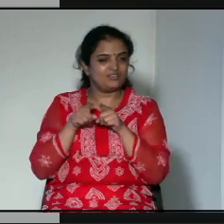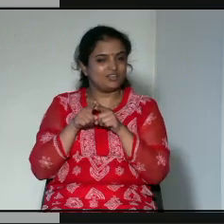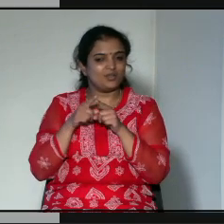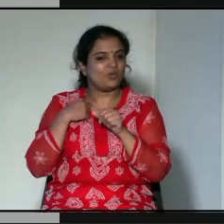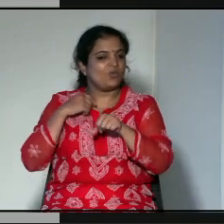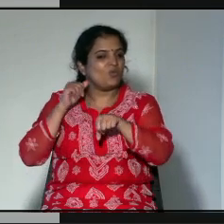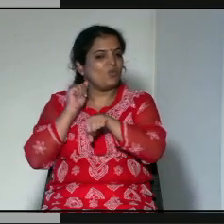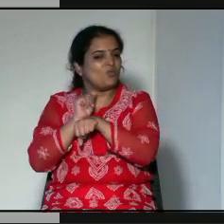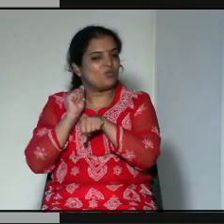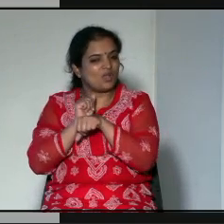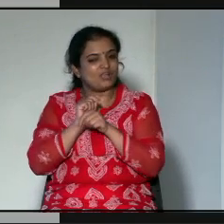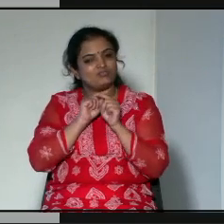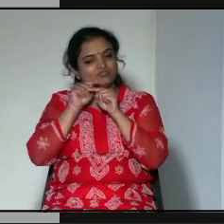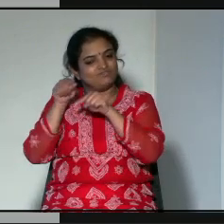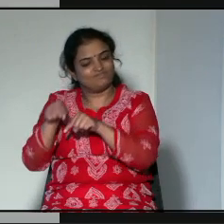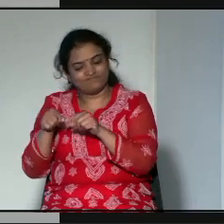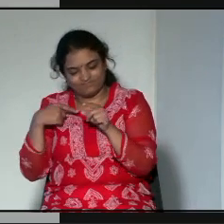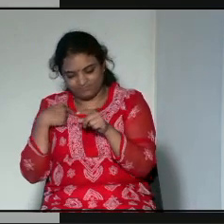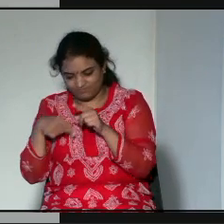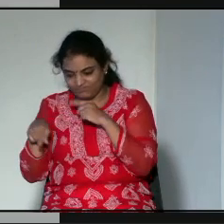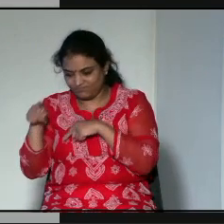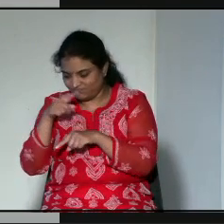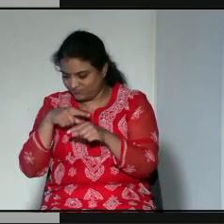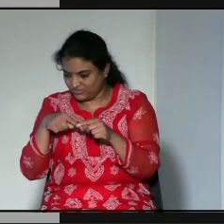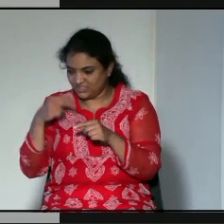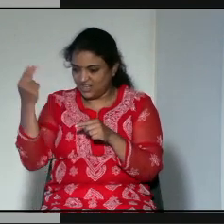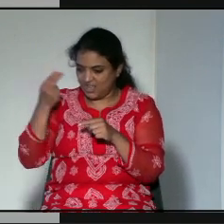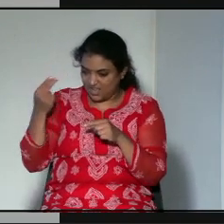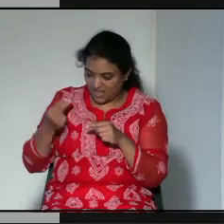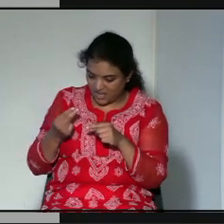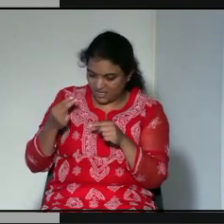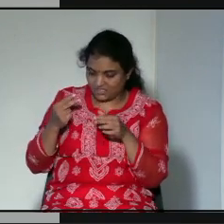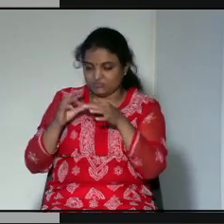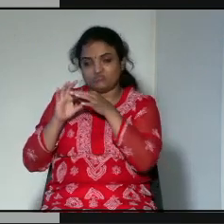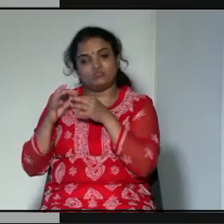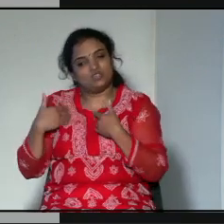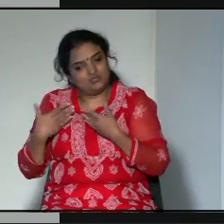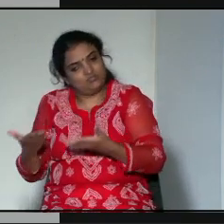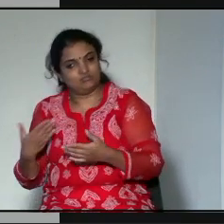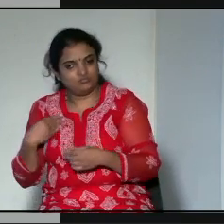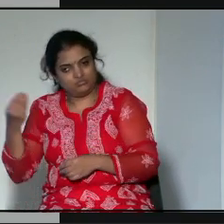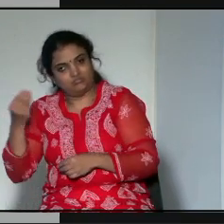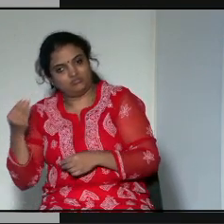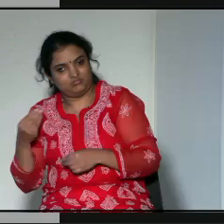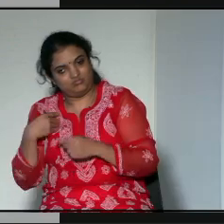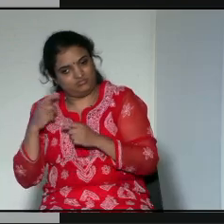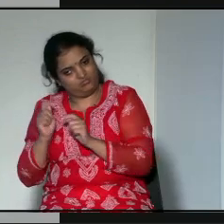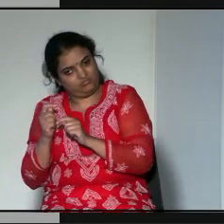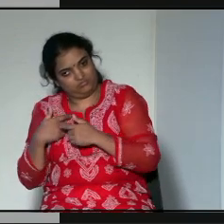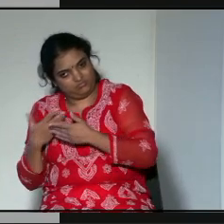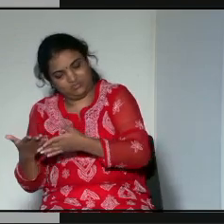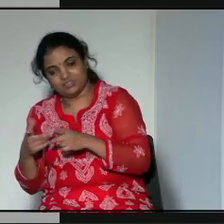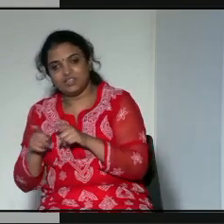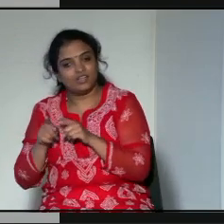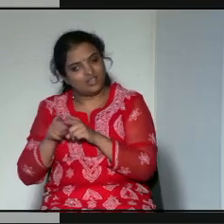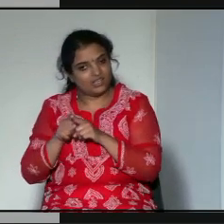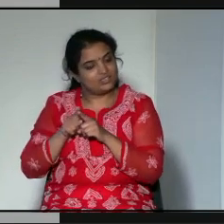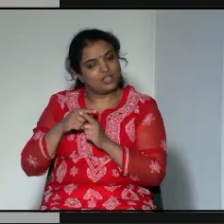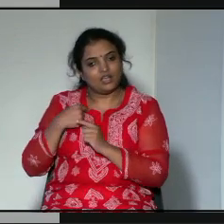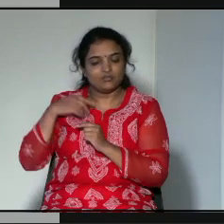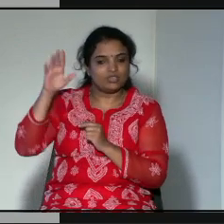at dismantling the divide between the artist and the artisan. There were, without doubts, many anomalies in